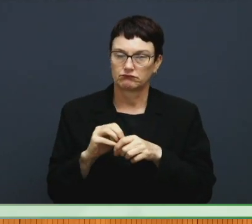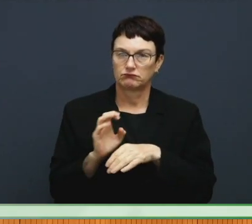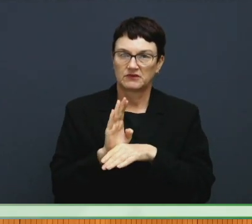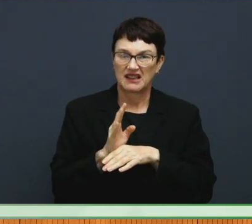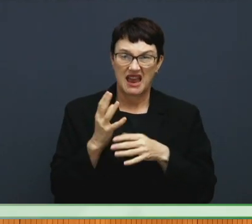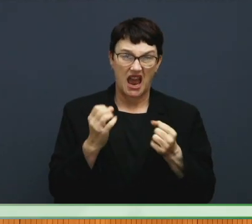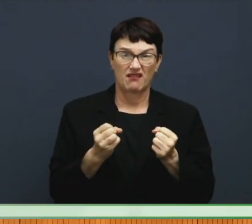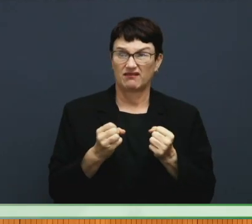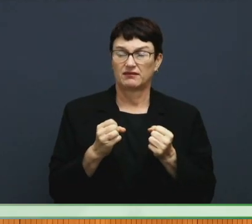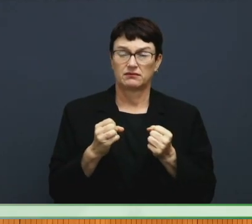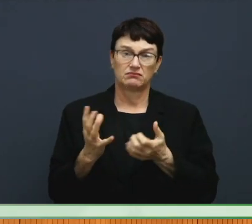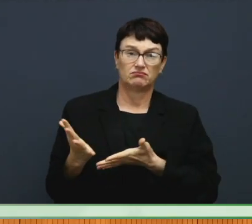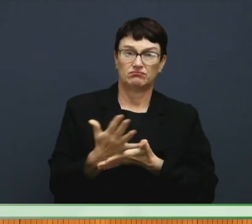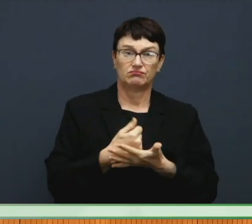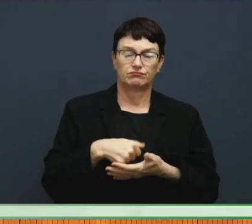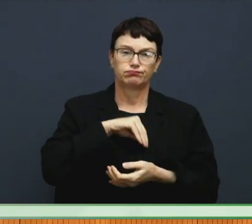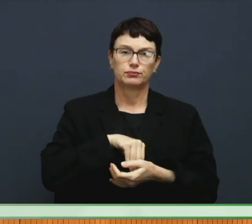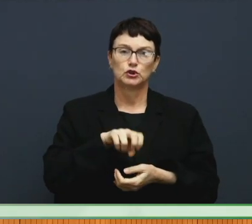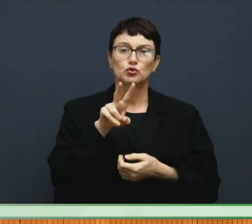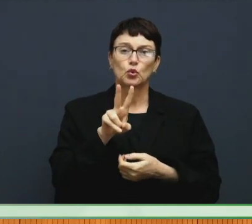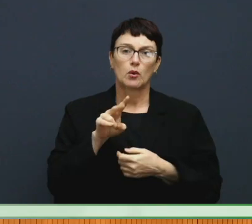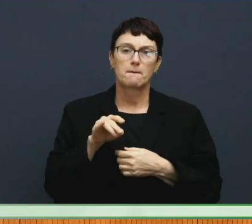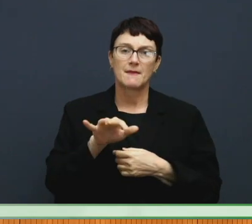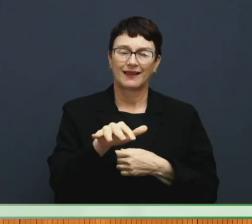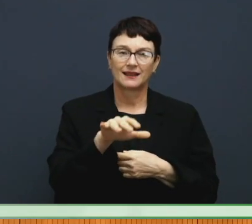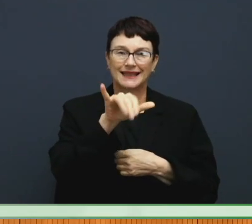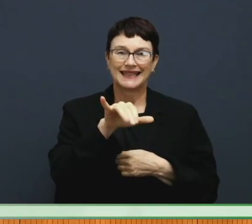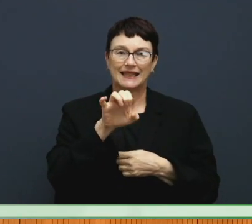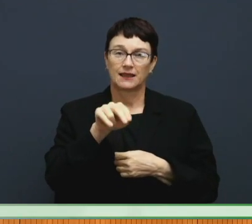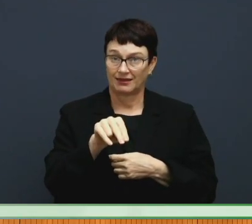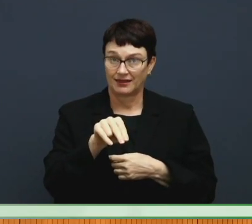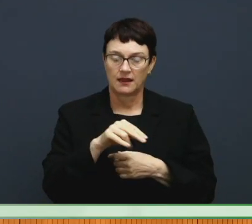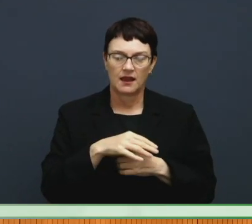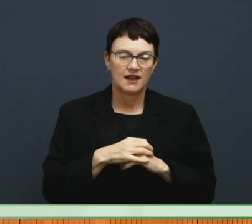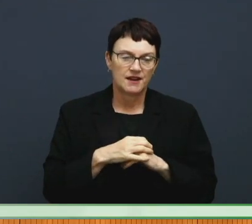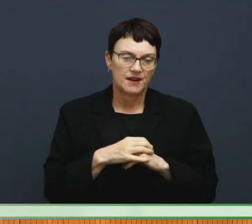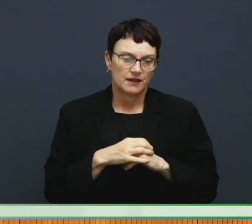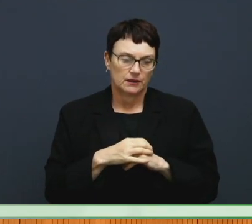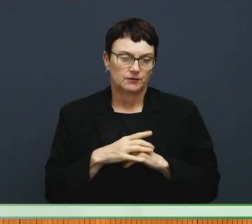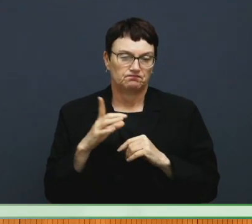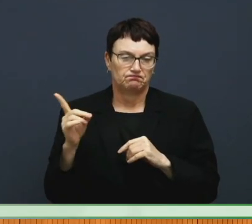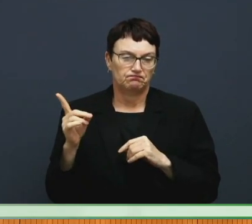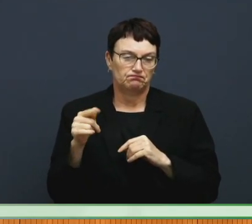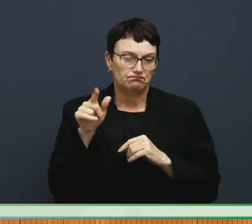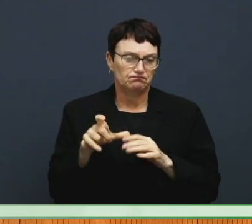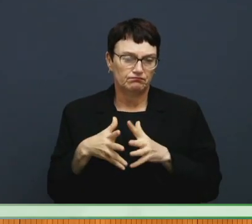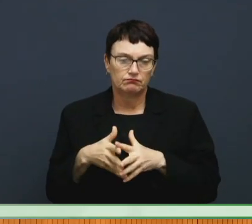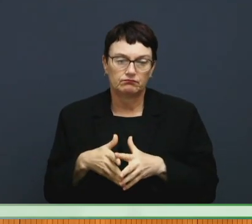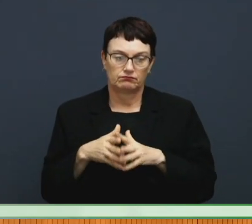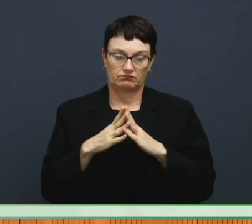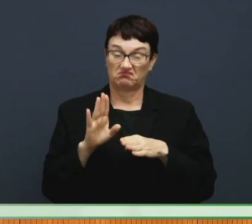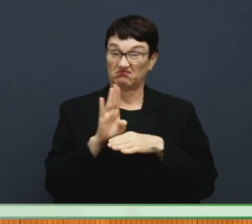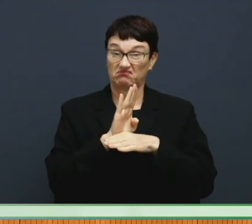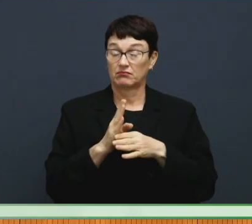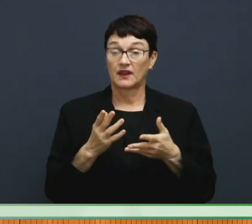Ma Lingjun led a deaf people's team to start a business and won the Gold Award in the Internet